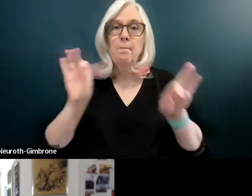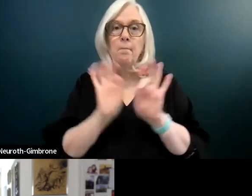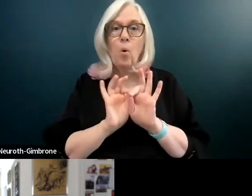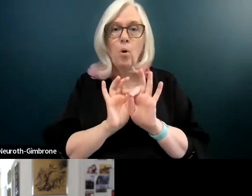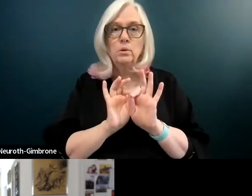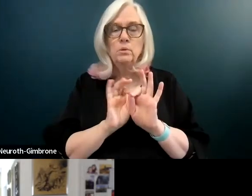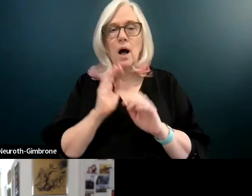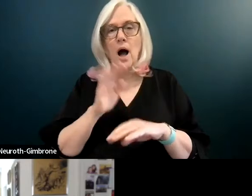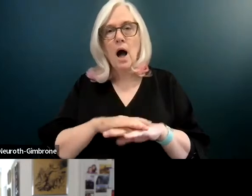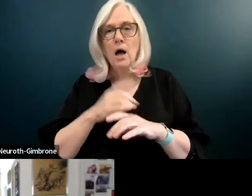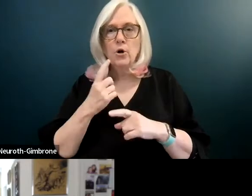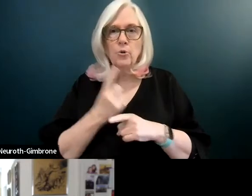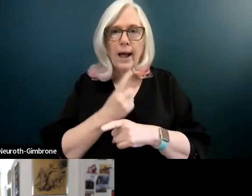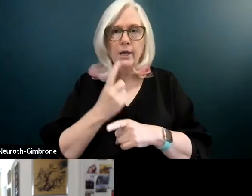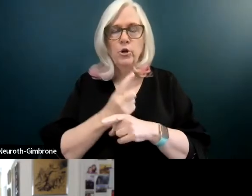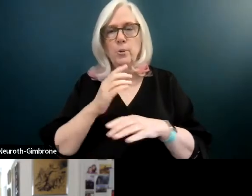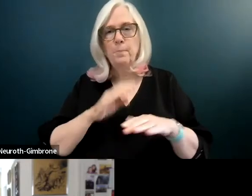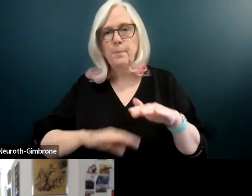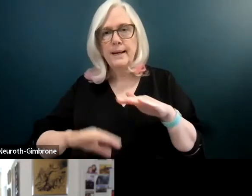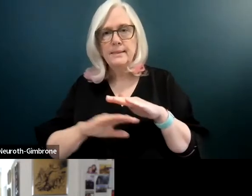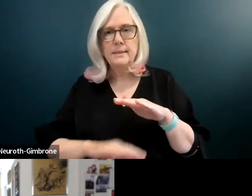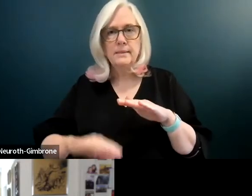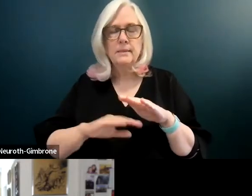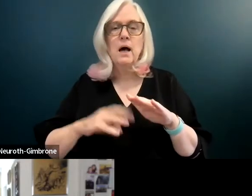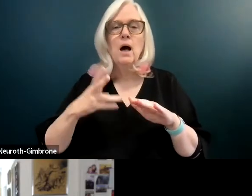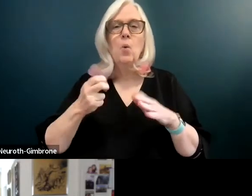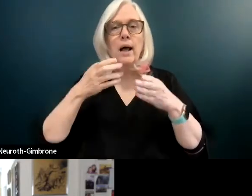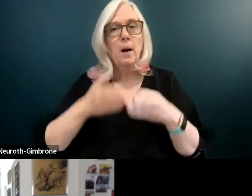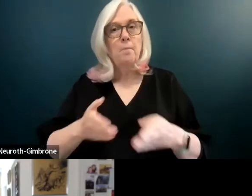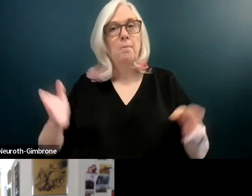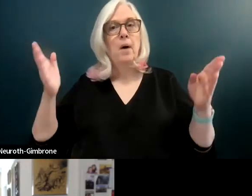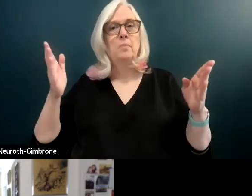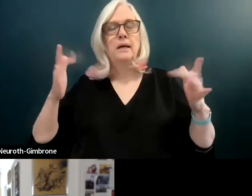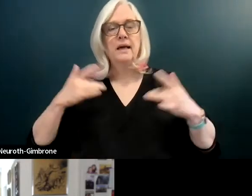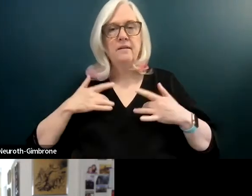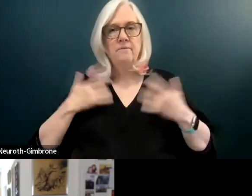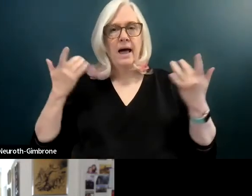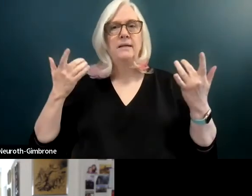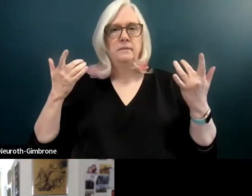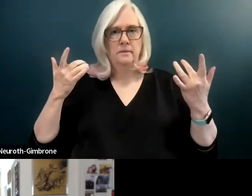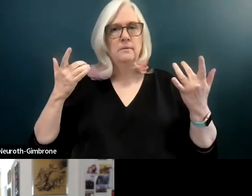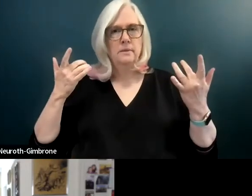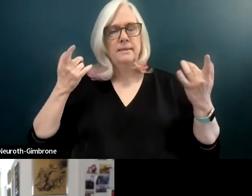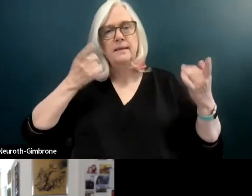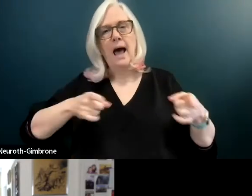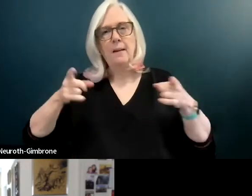a regular basis, when a public event is being held, to make sure